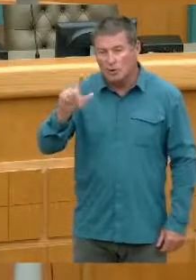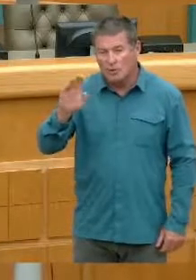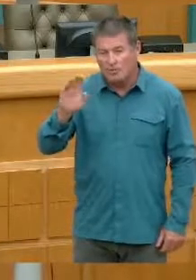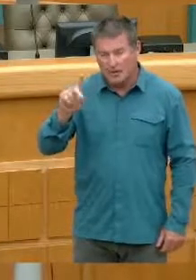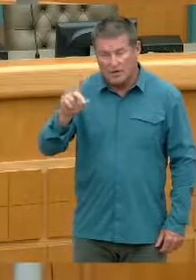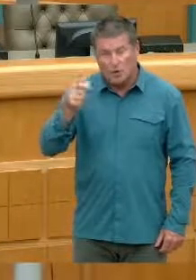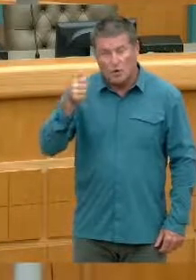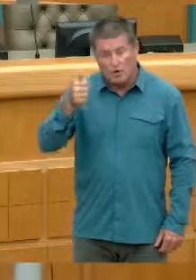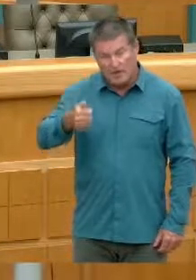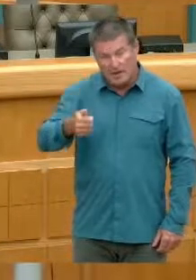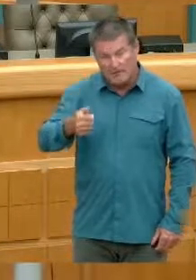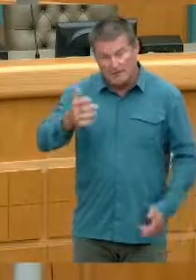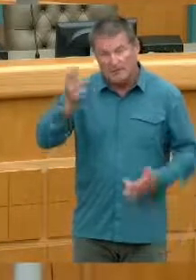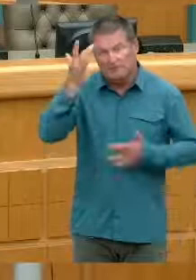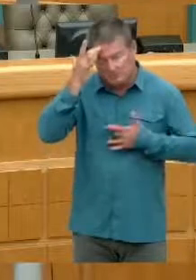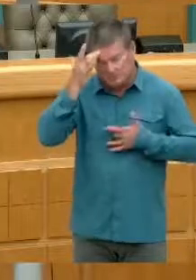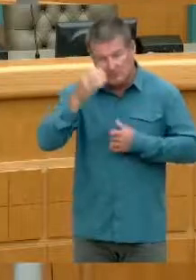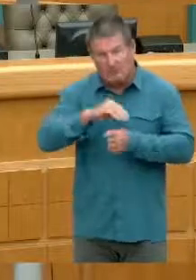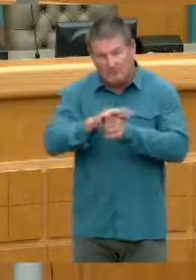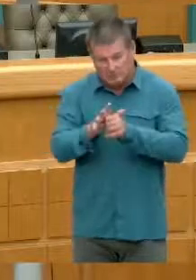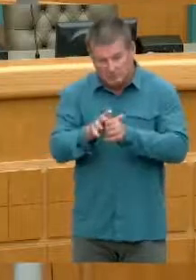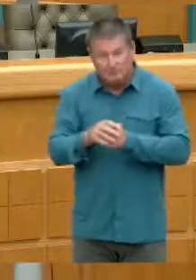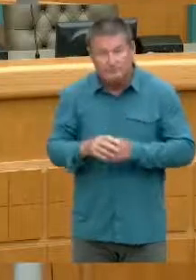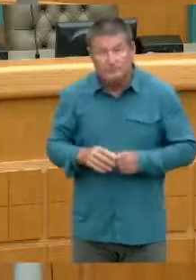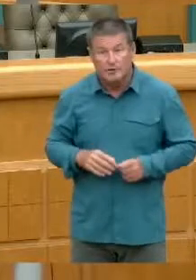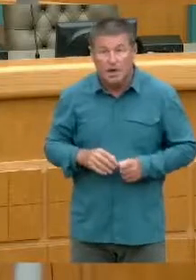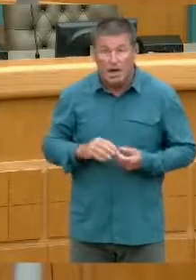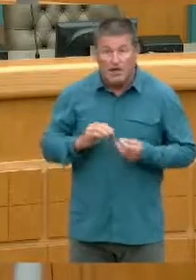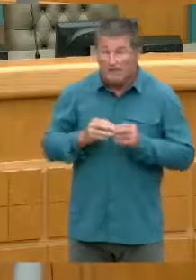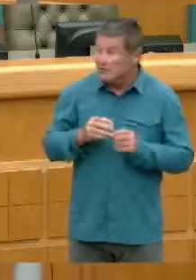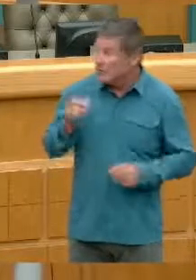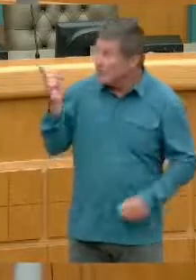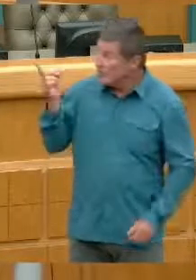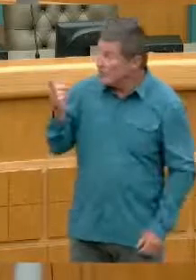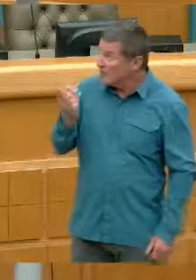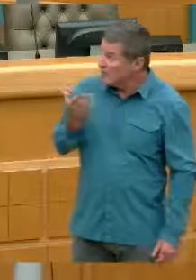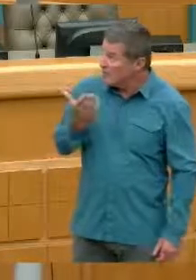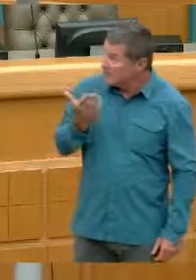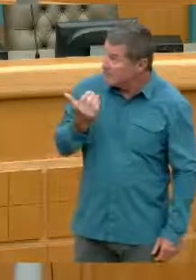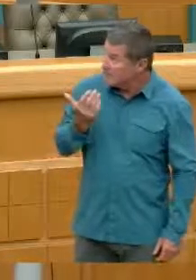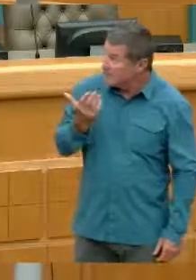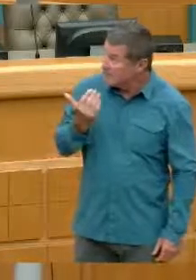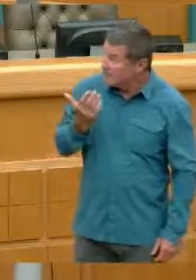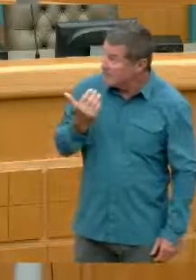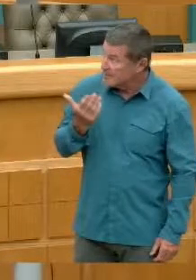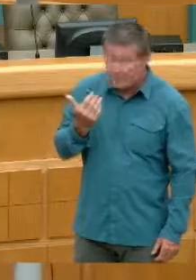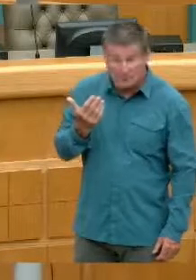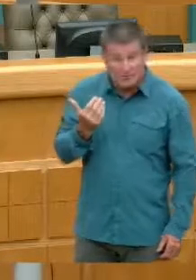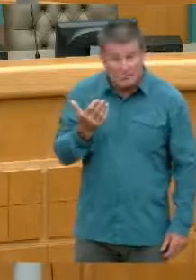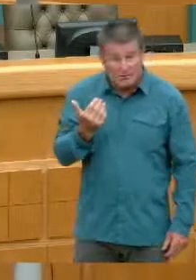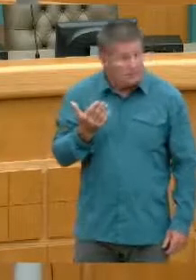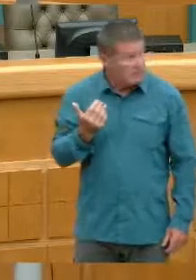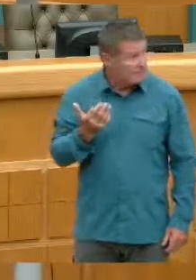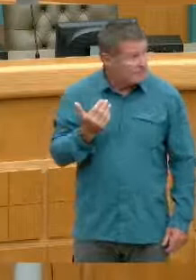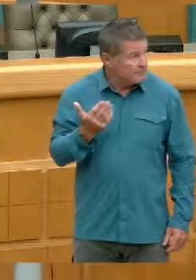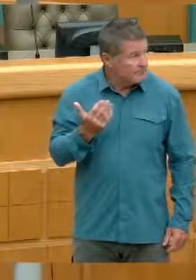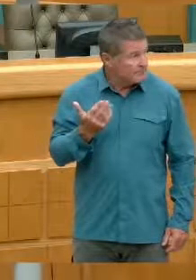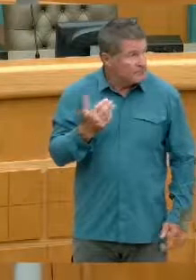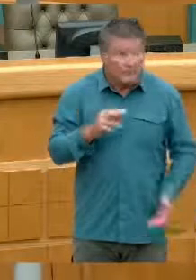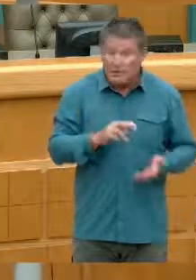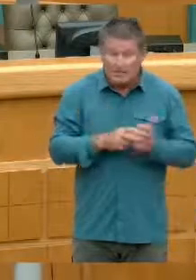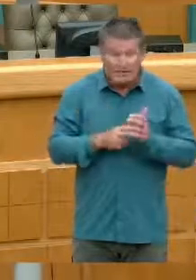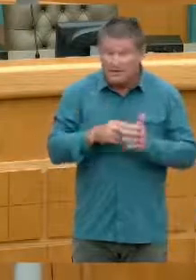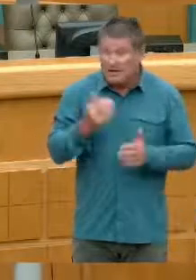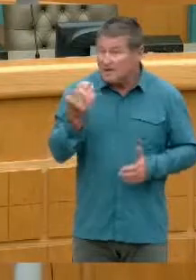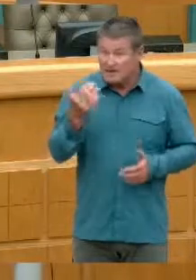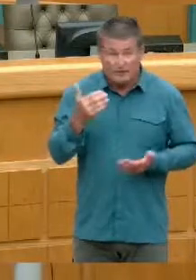for COVID-19. Now, for example, we have a number right here that's probably 15. Now, that doesn't mean that there were 15